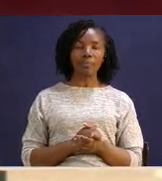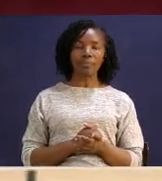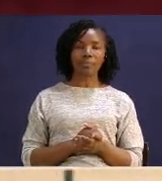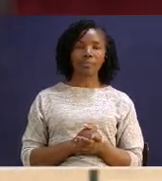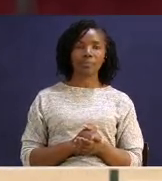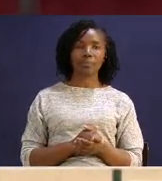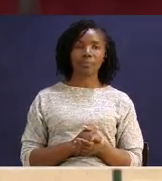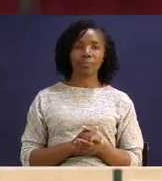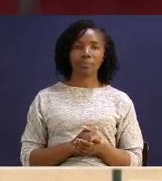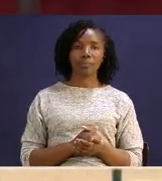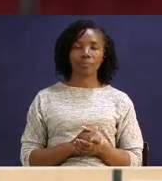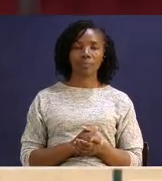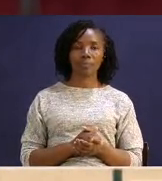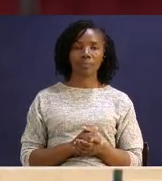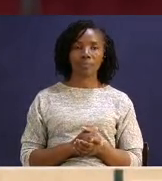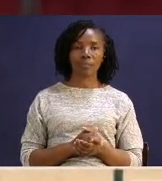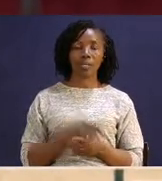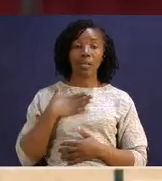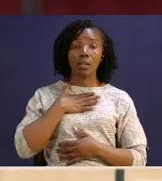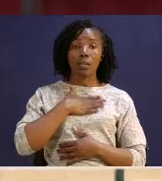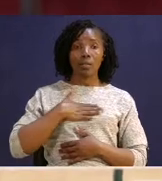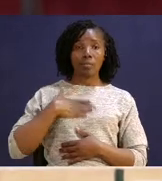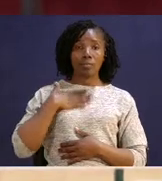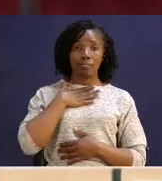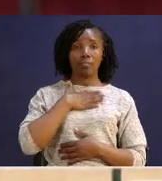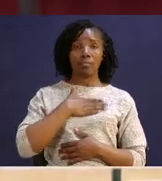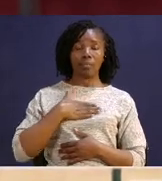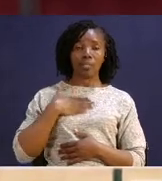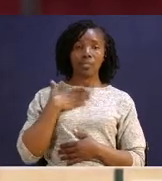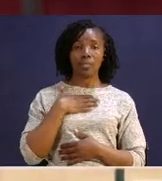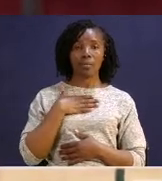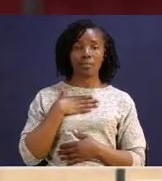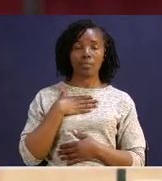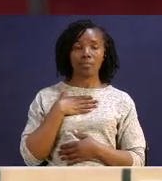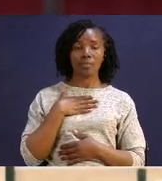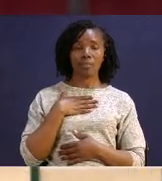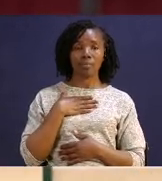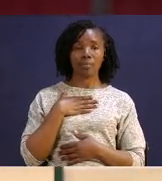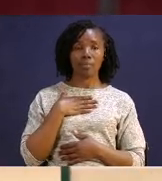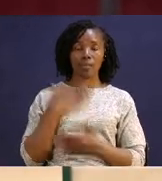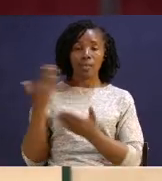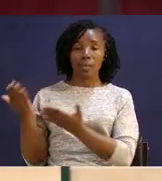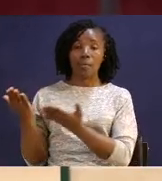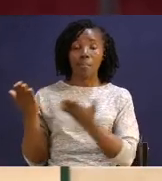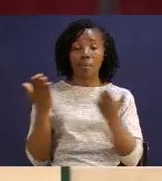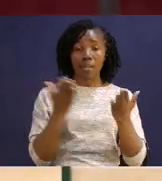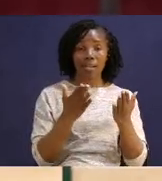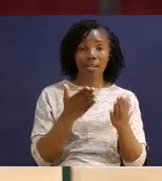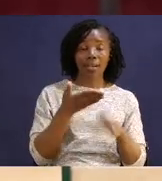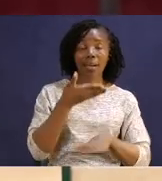So look at your neighbor and tell your neighbor, please, get a better.